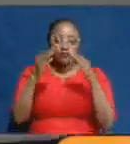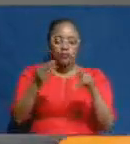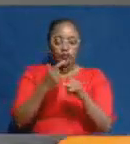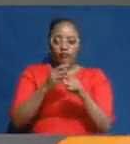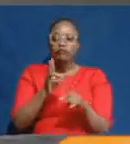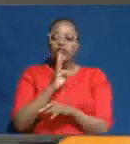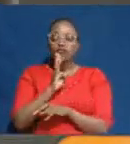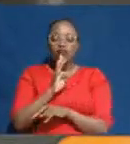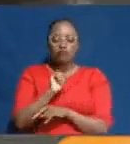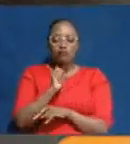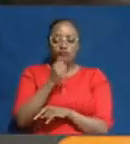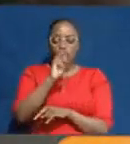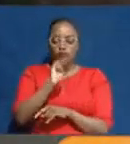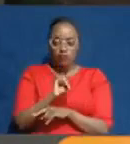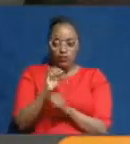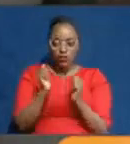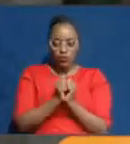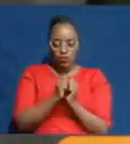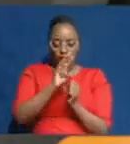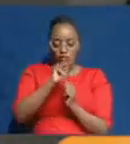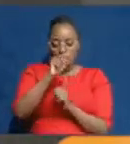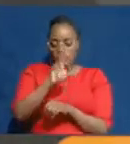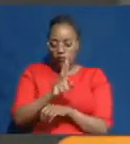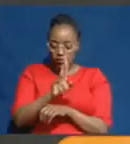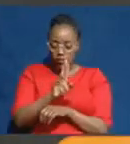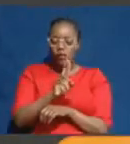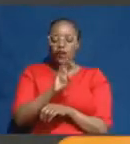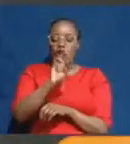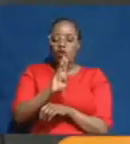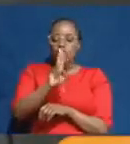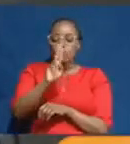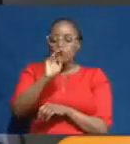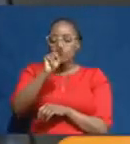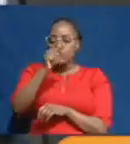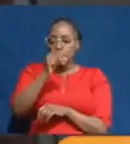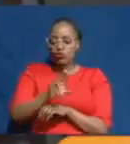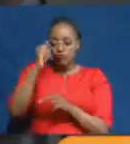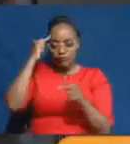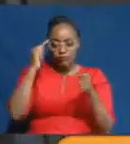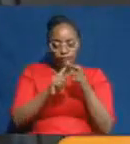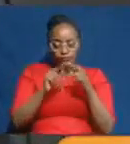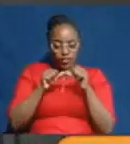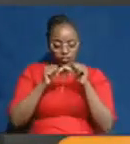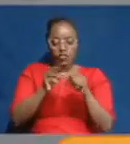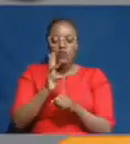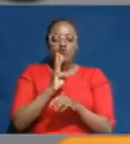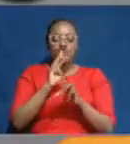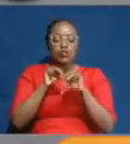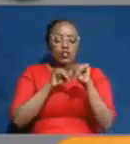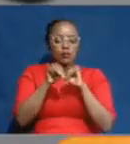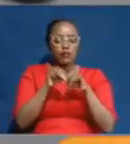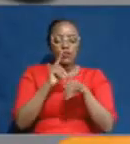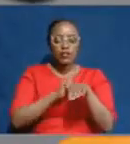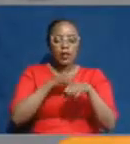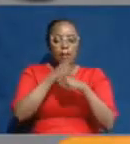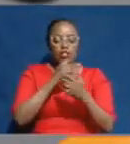water ATMs to prepaid water meters, Ubuntu Waterhub Africa's innovations all aim to ensure sustainable water management while